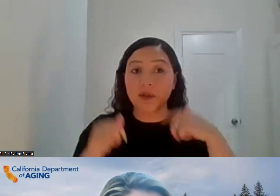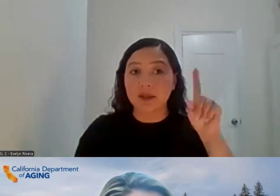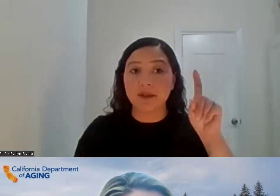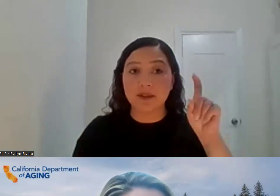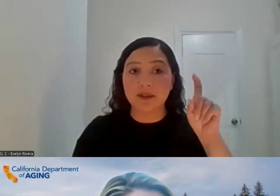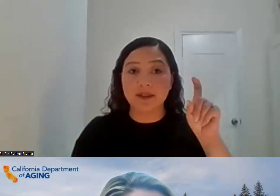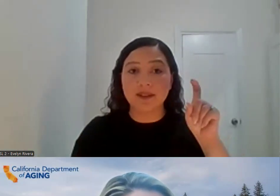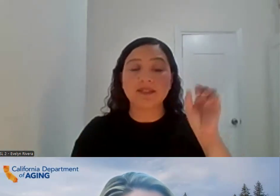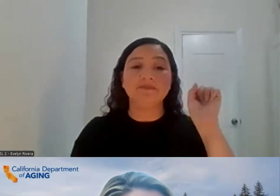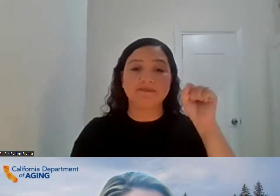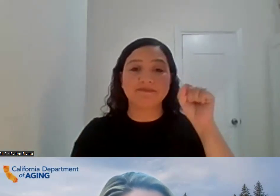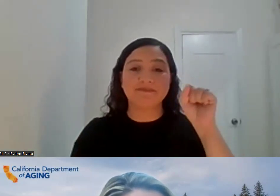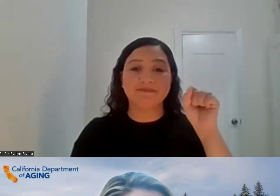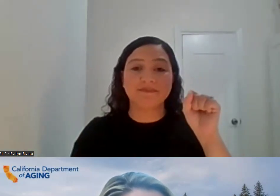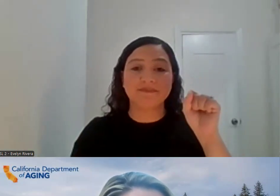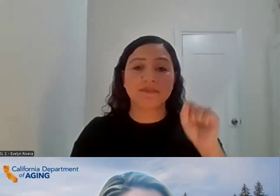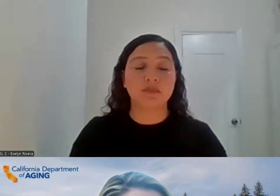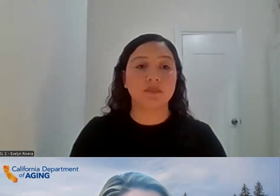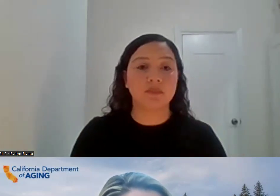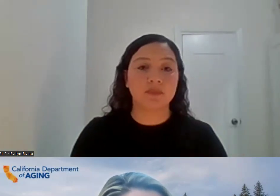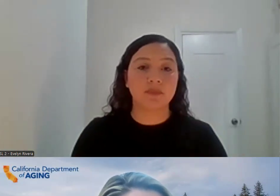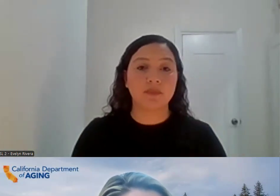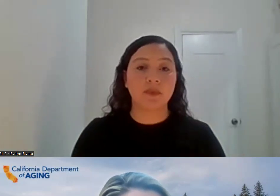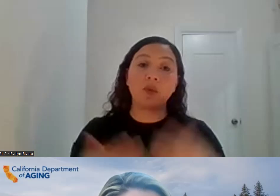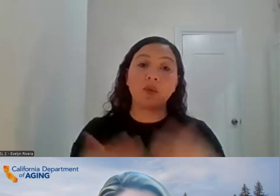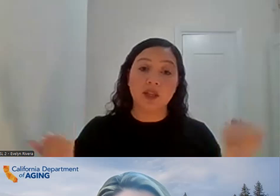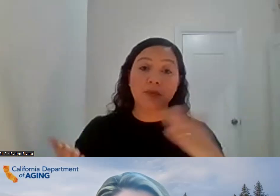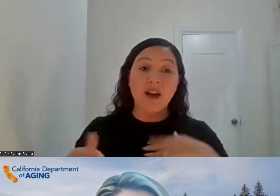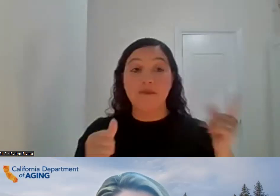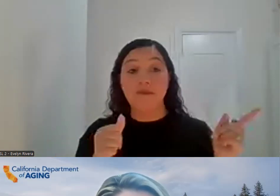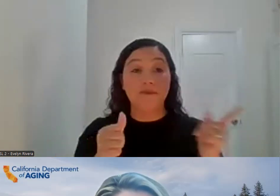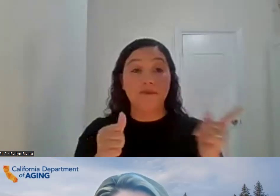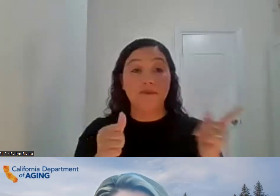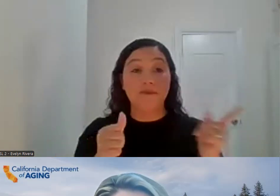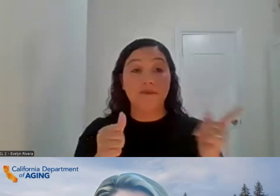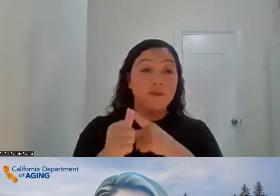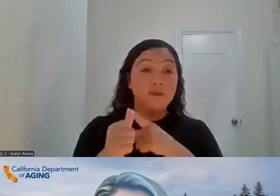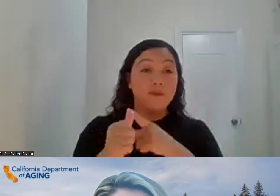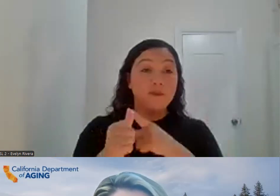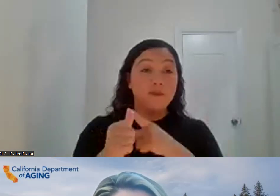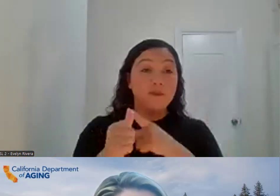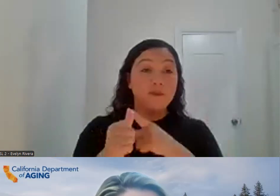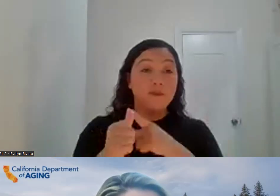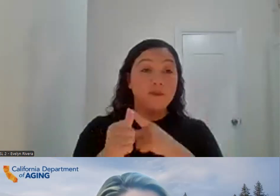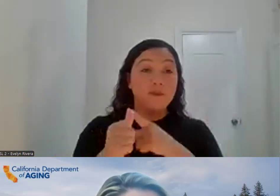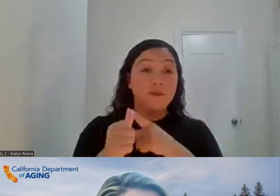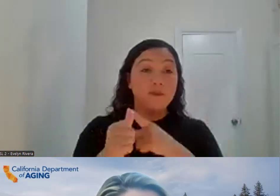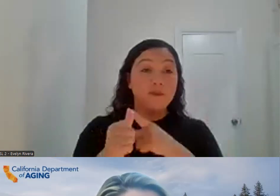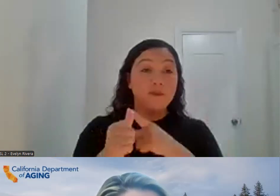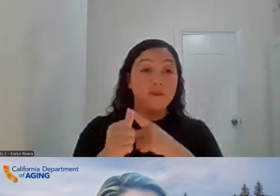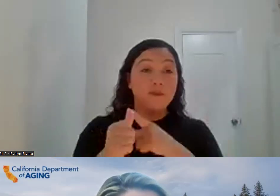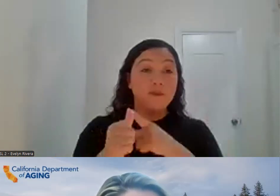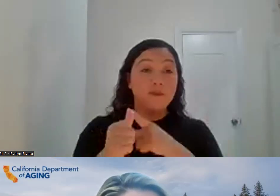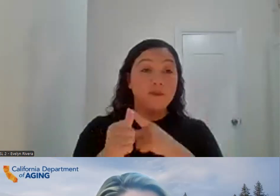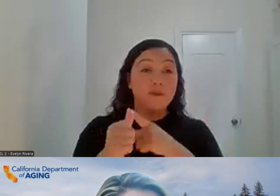Yeah. Well, this is my first meeting. I'm really happy to join all of you. I have